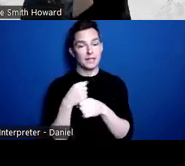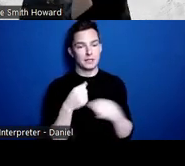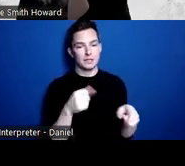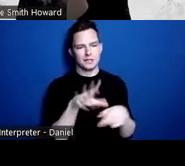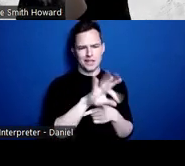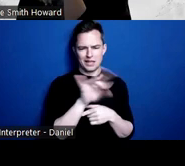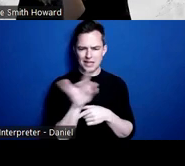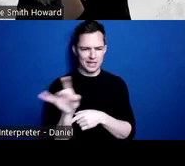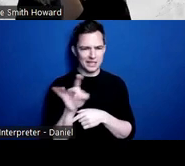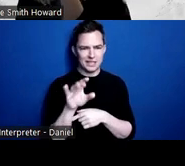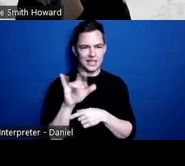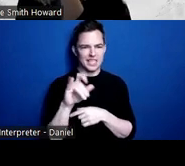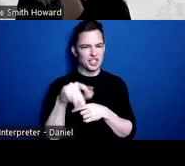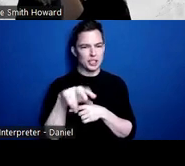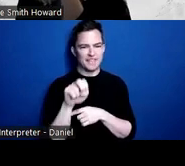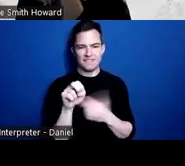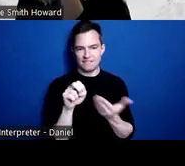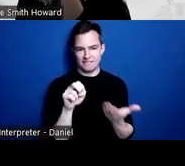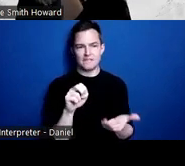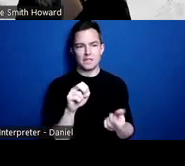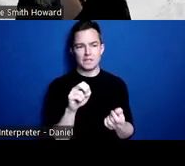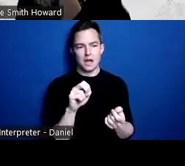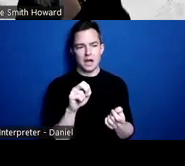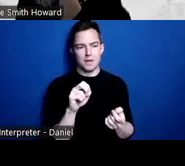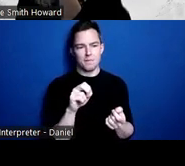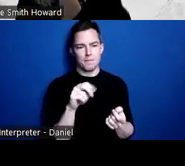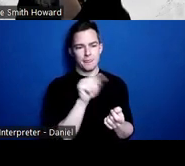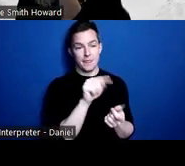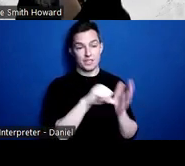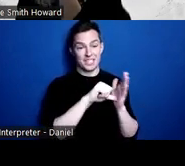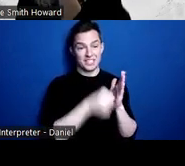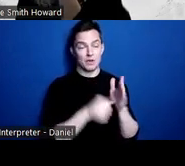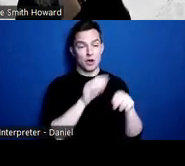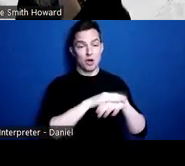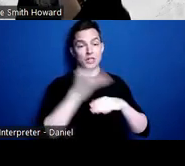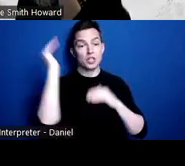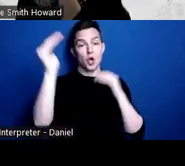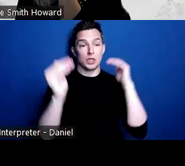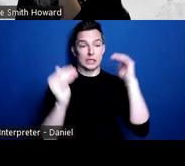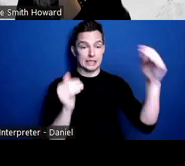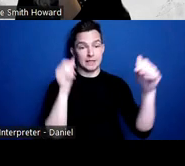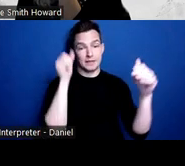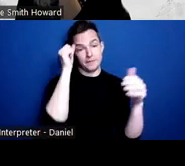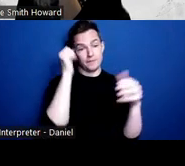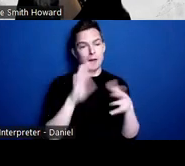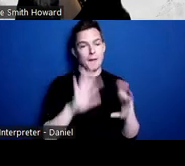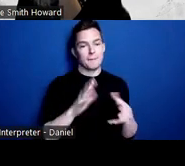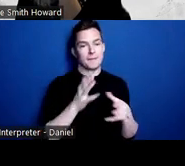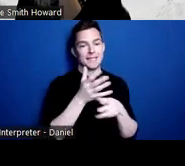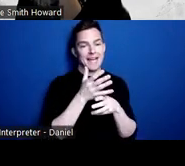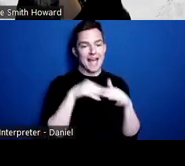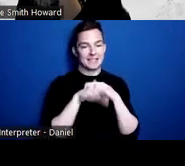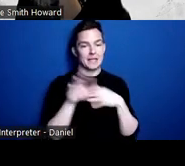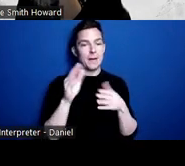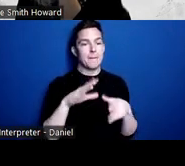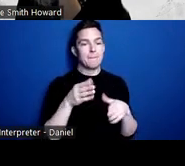9988 initiative, where there's an emphasis on adults getting mobile crisis intervention.